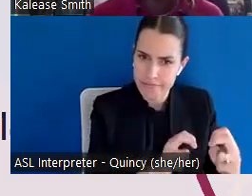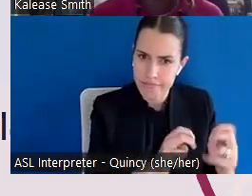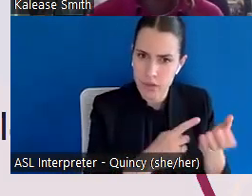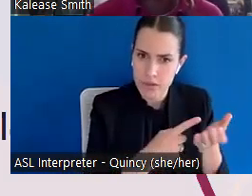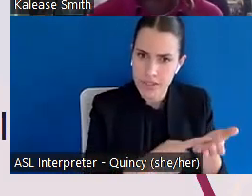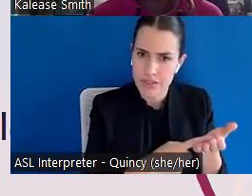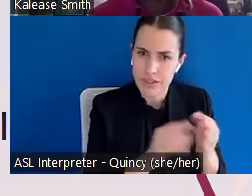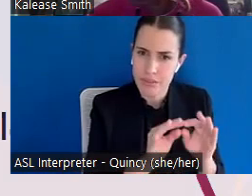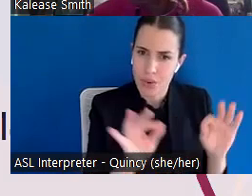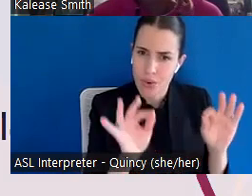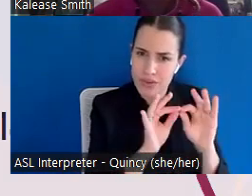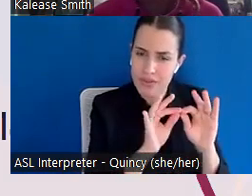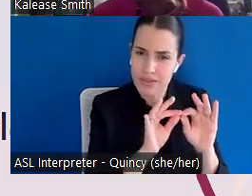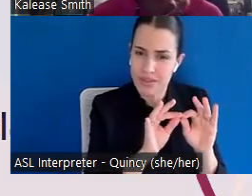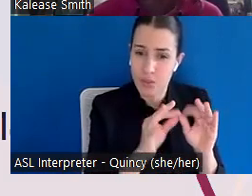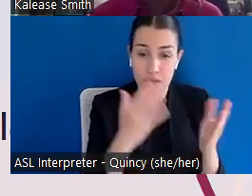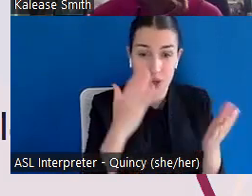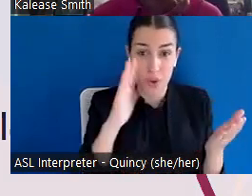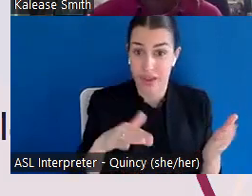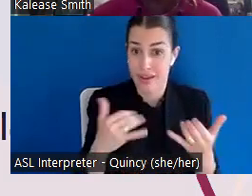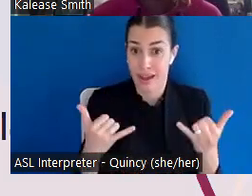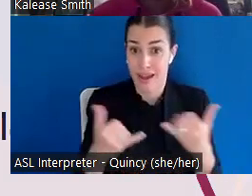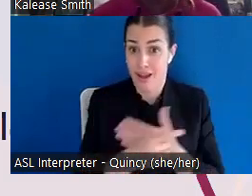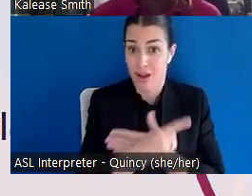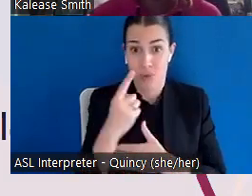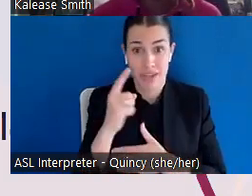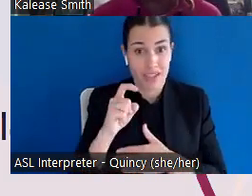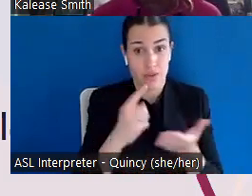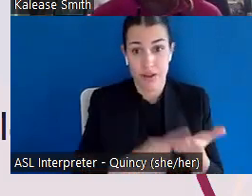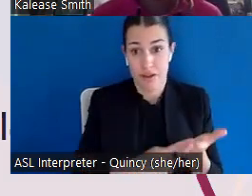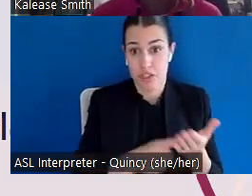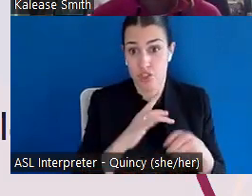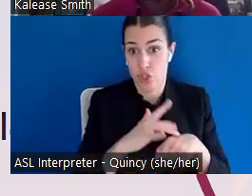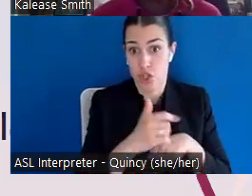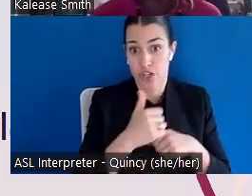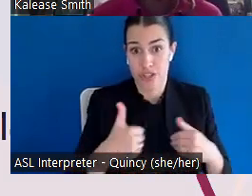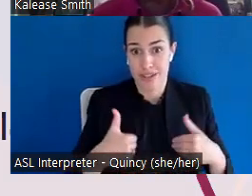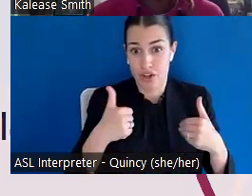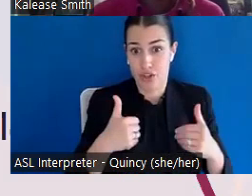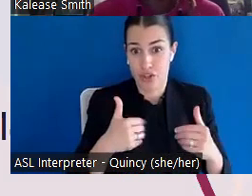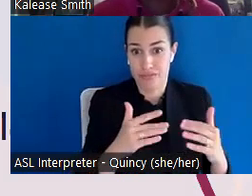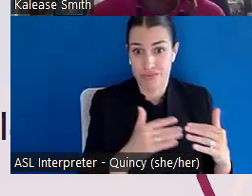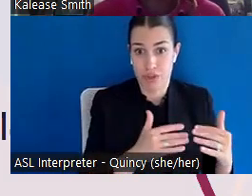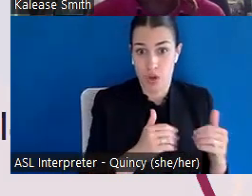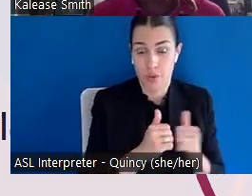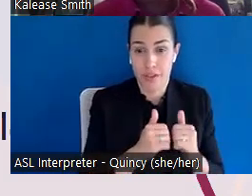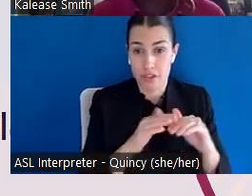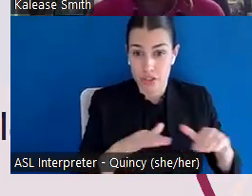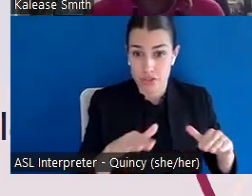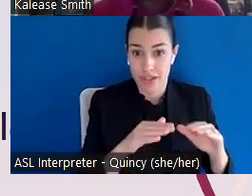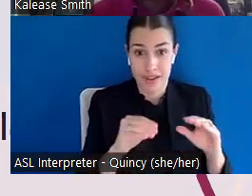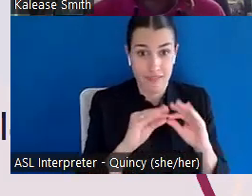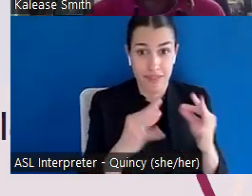and age that we need to have a lot of conversations a lot earlier with our family members and our children, and